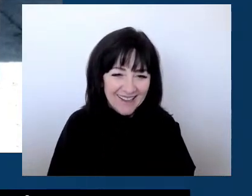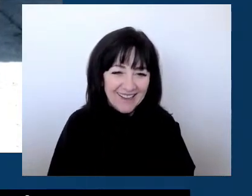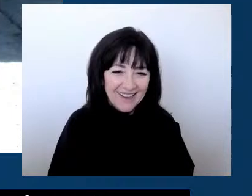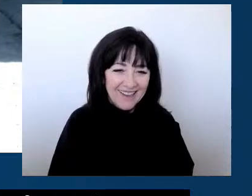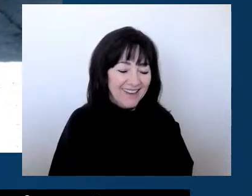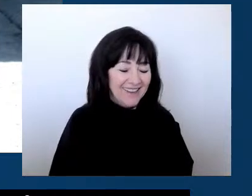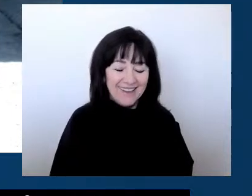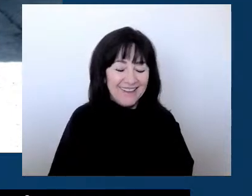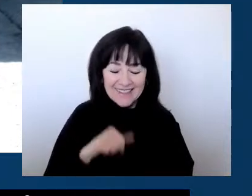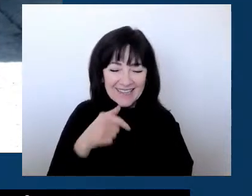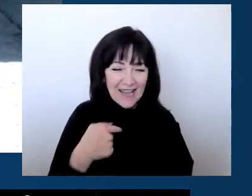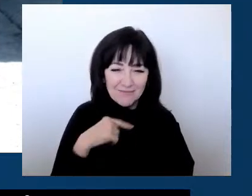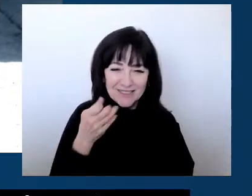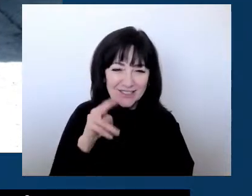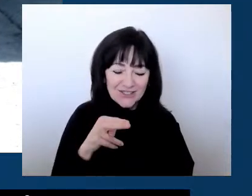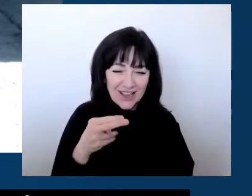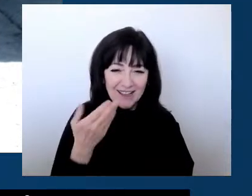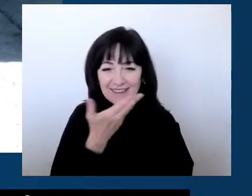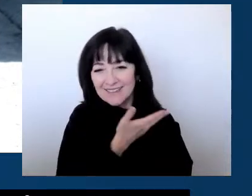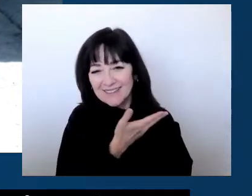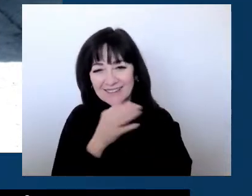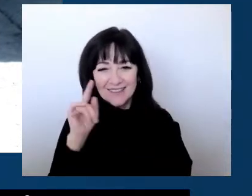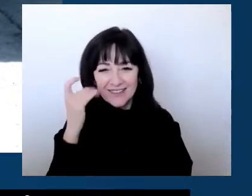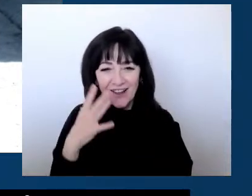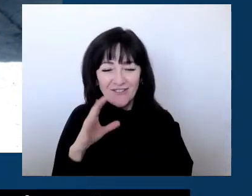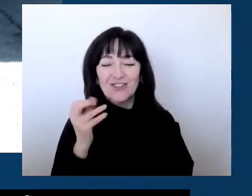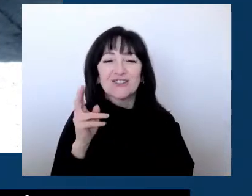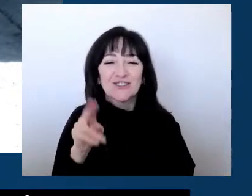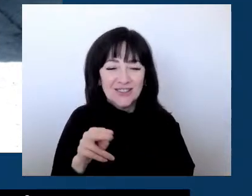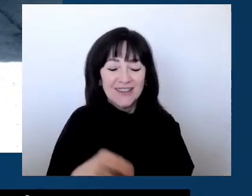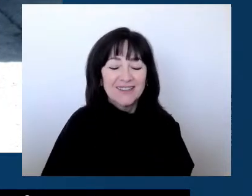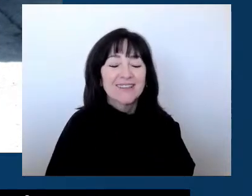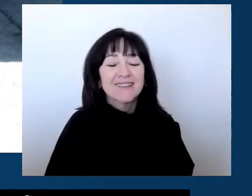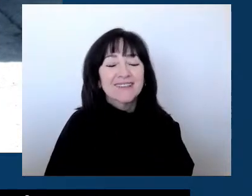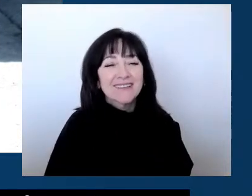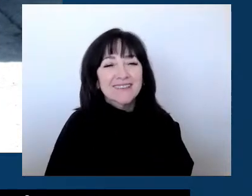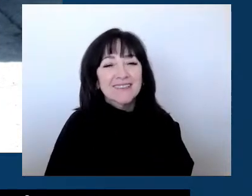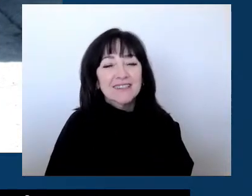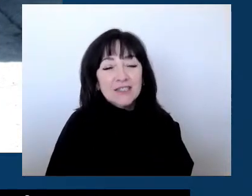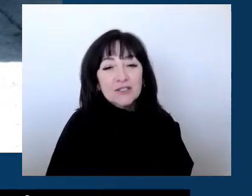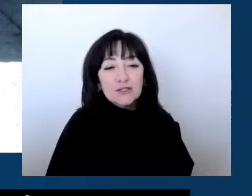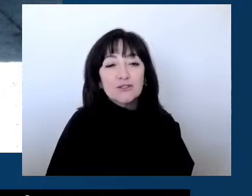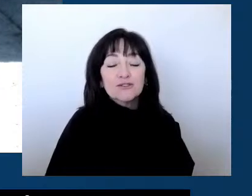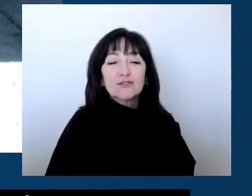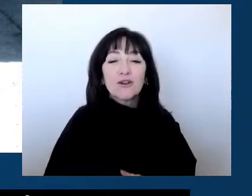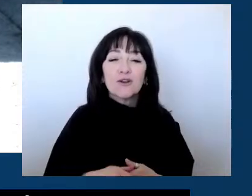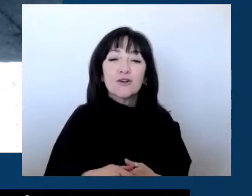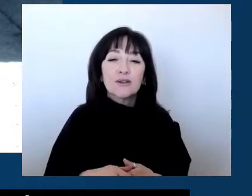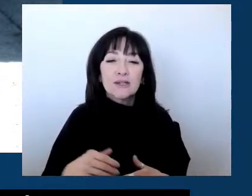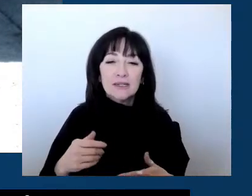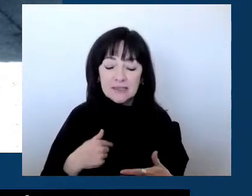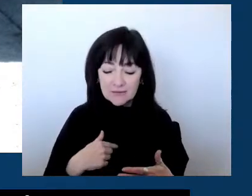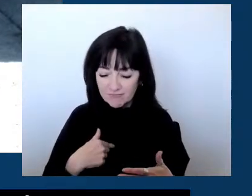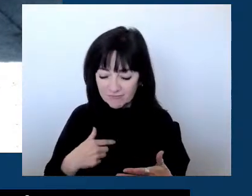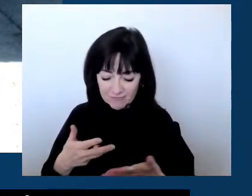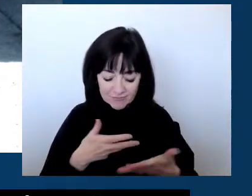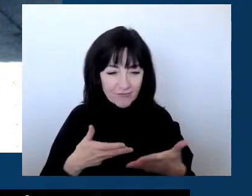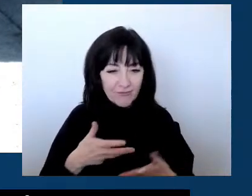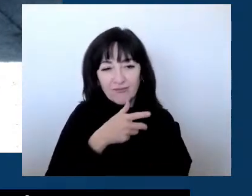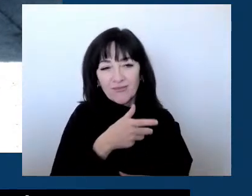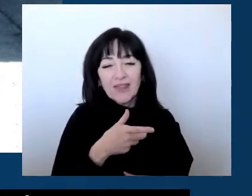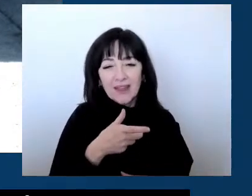When we were gathering here, the governor was looking for his remarks, and he's looking for